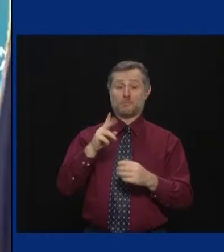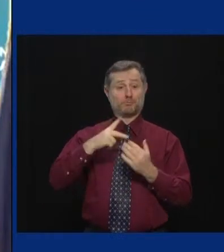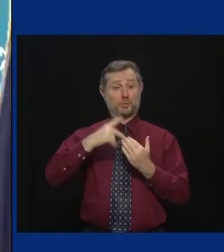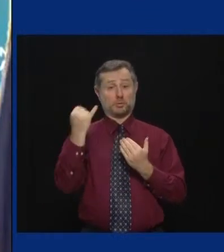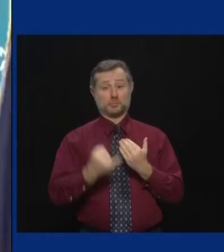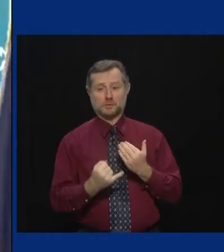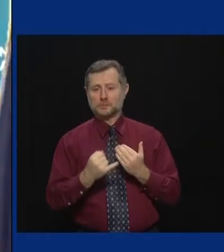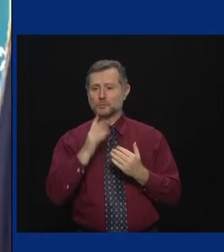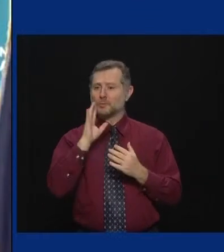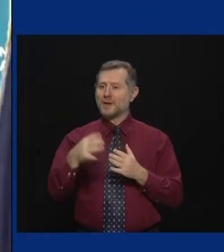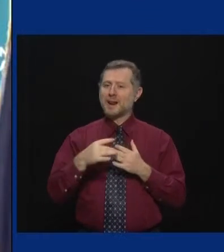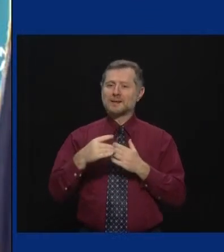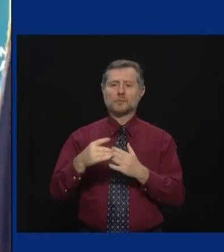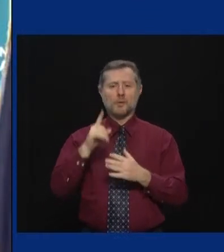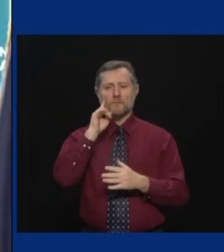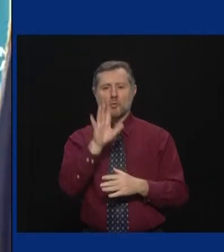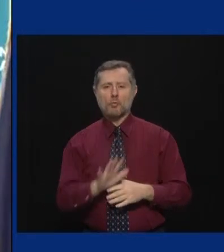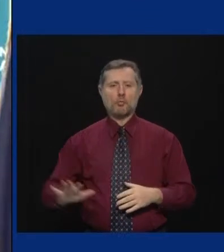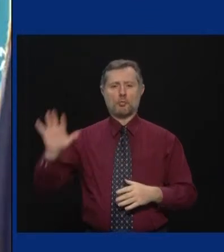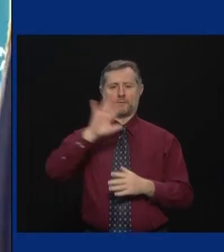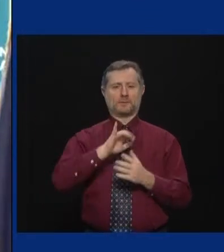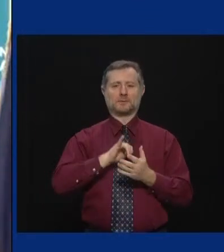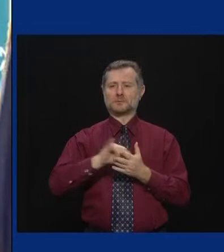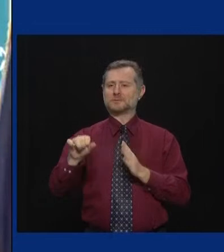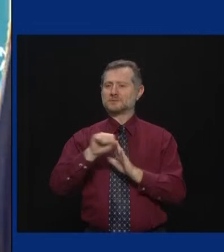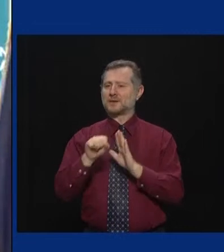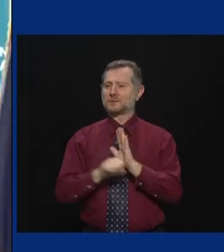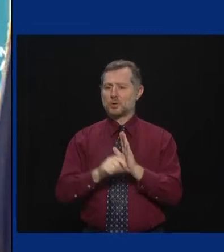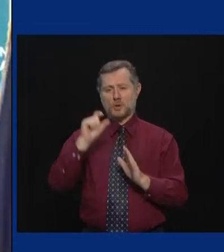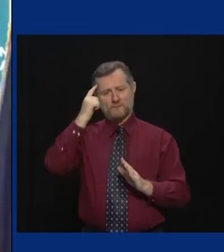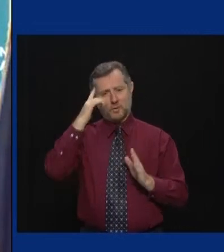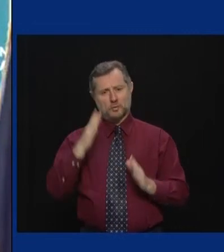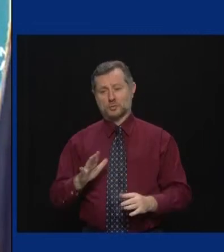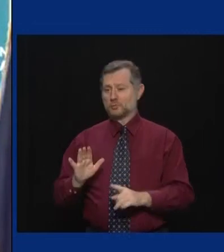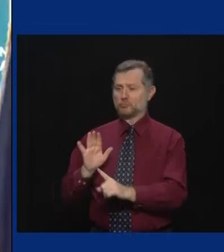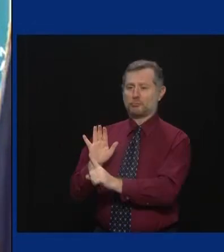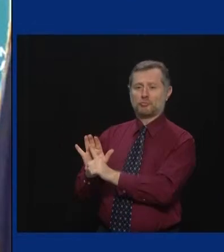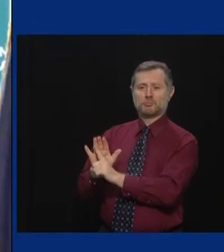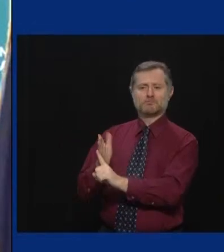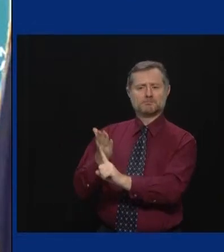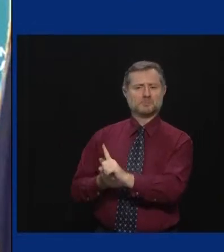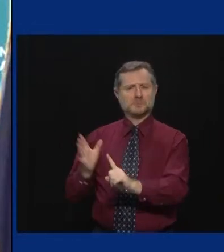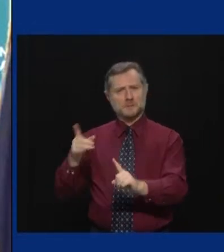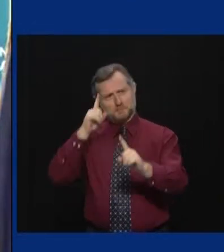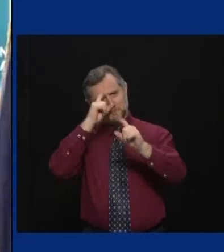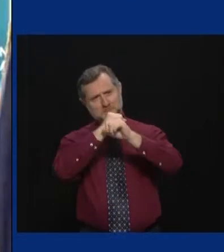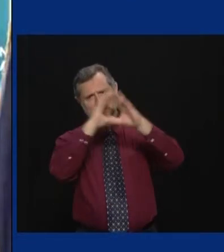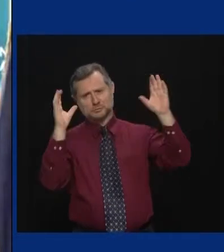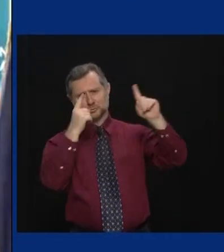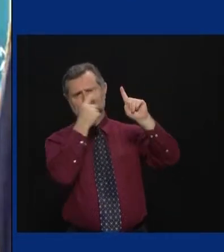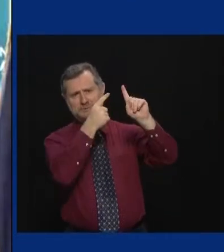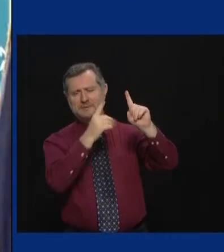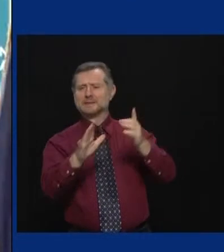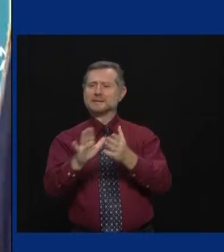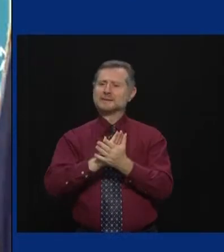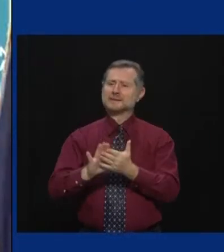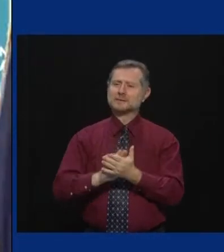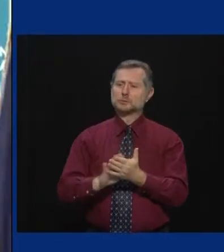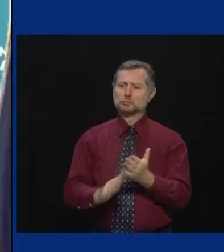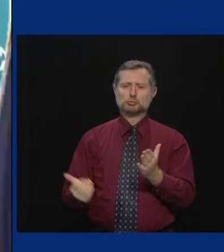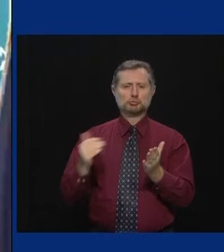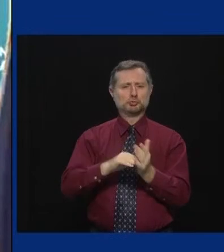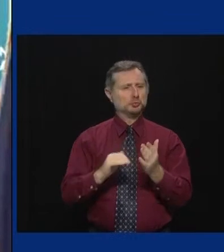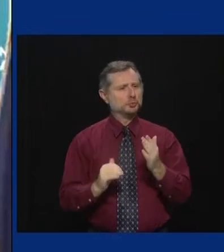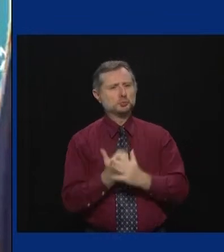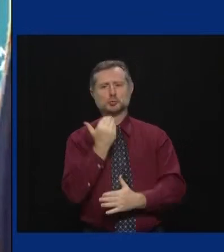York State and Governor Hochul's mission to decarbonize the power system and provide clean, renewable energy resources to New